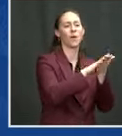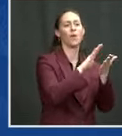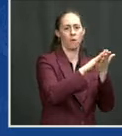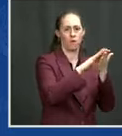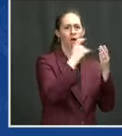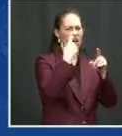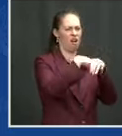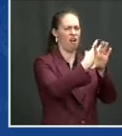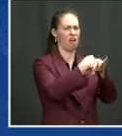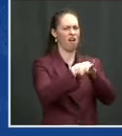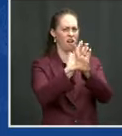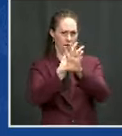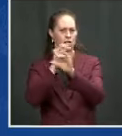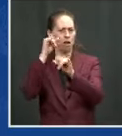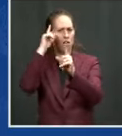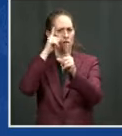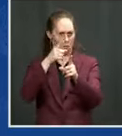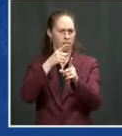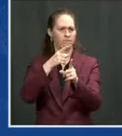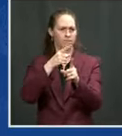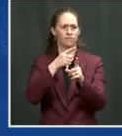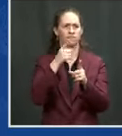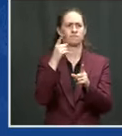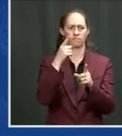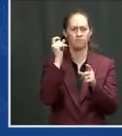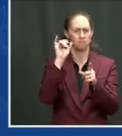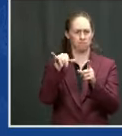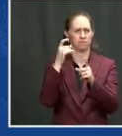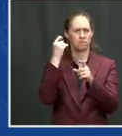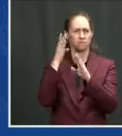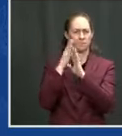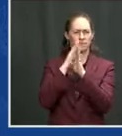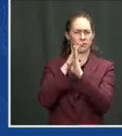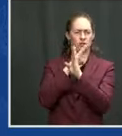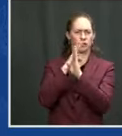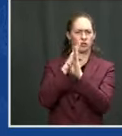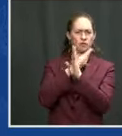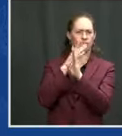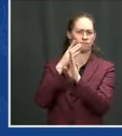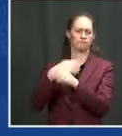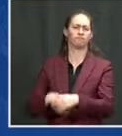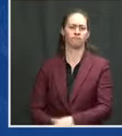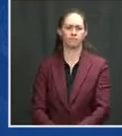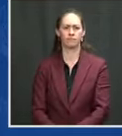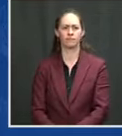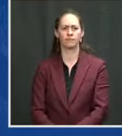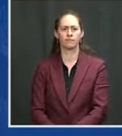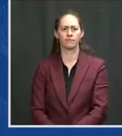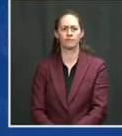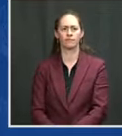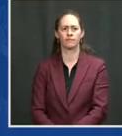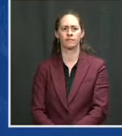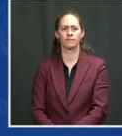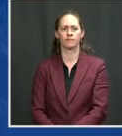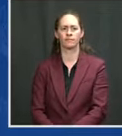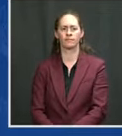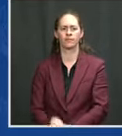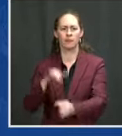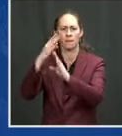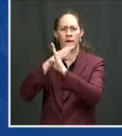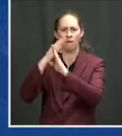out for the summer. We've done it with working with our labor unions. We've done it working with businesses. A lot of